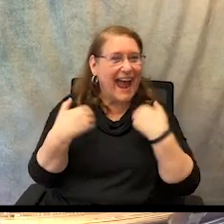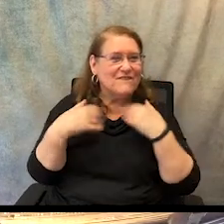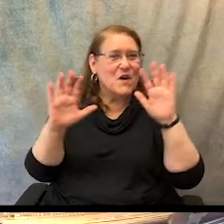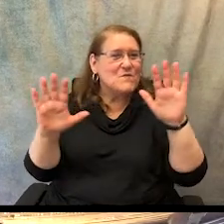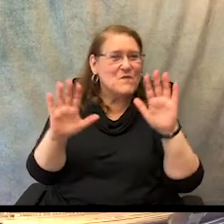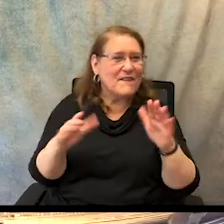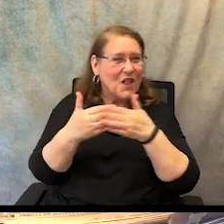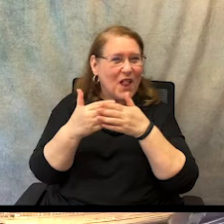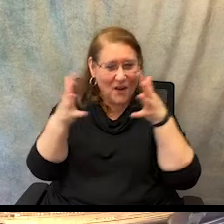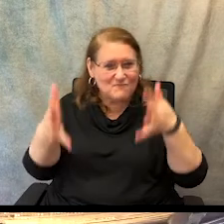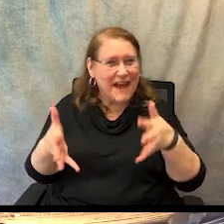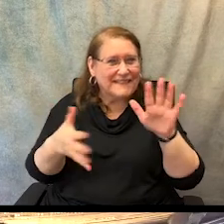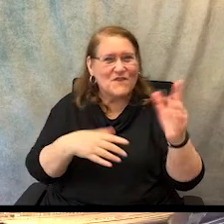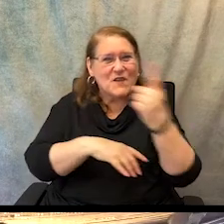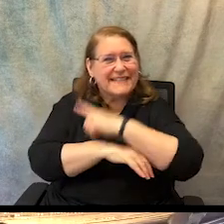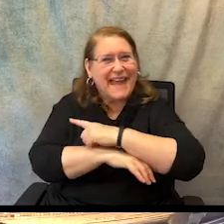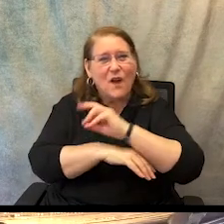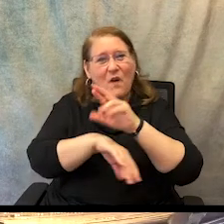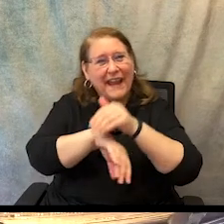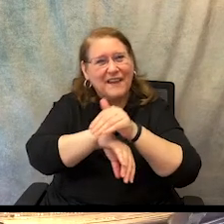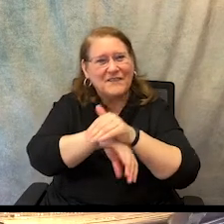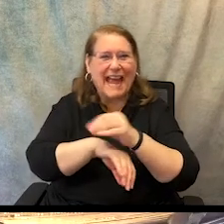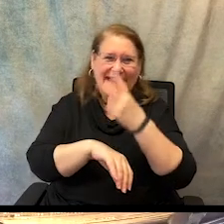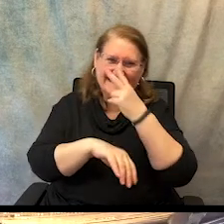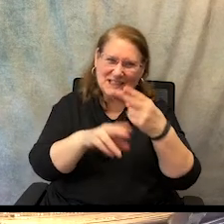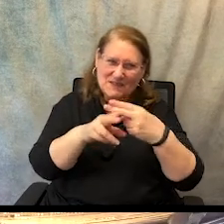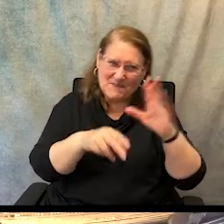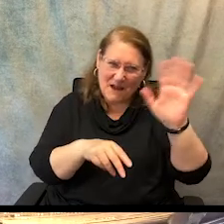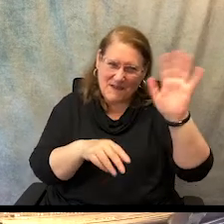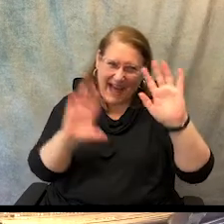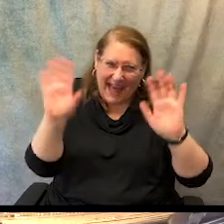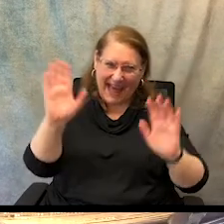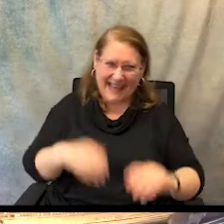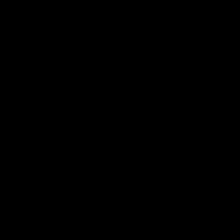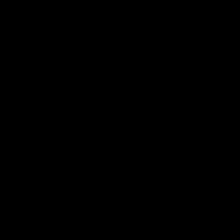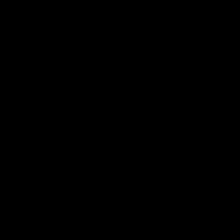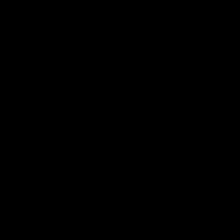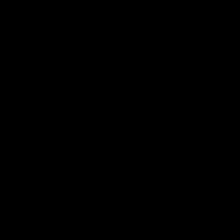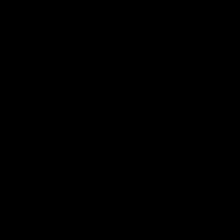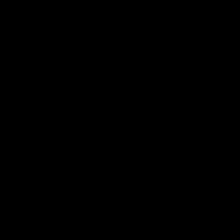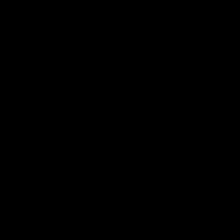Have a wonderful rest of your day or evening, and see you soon. Bye-bye.